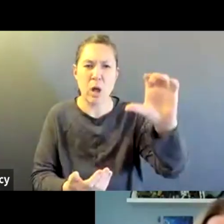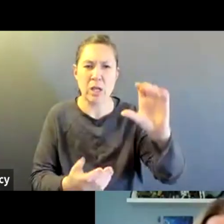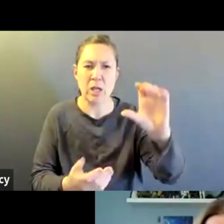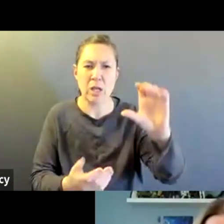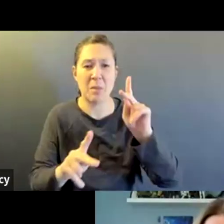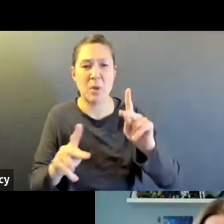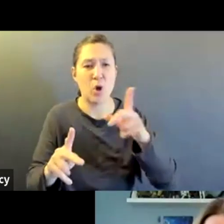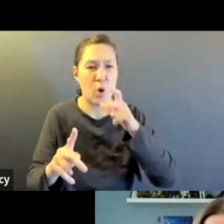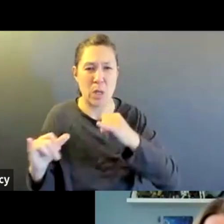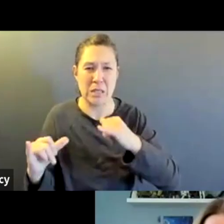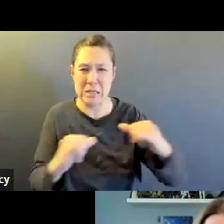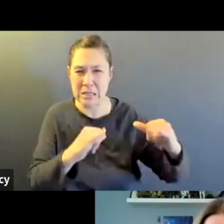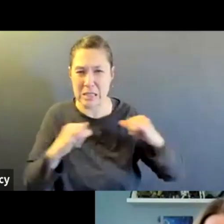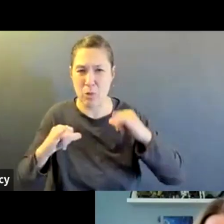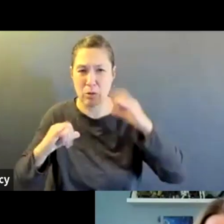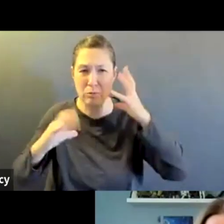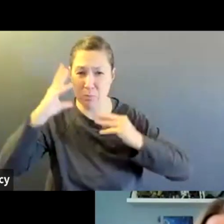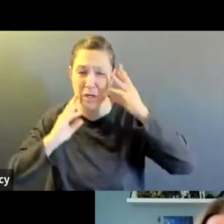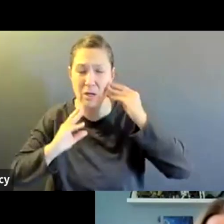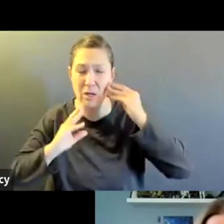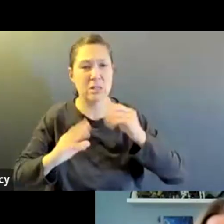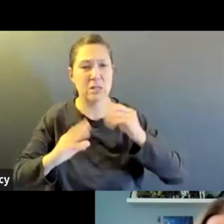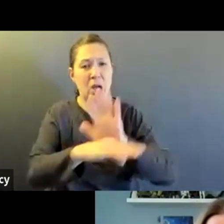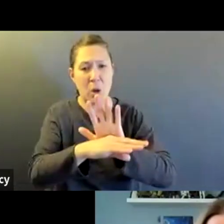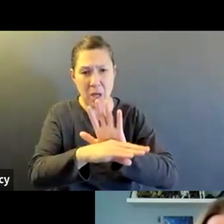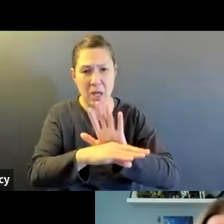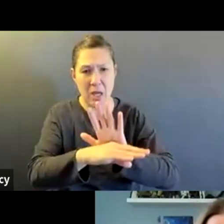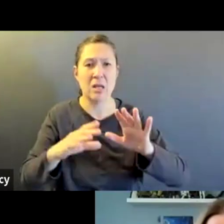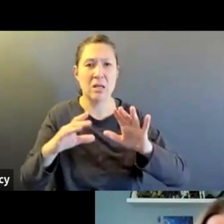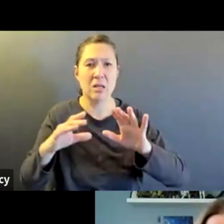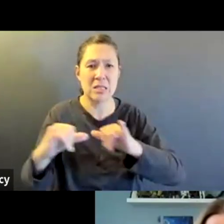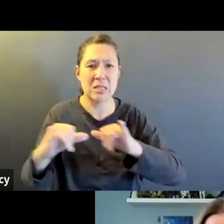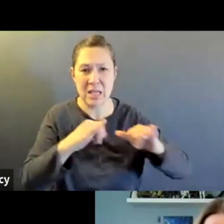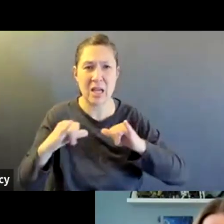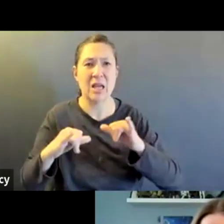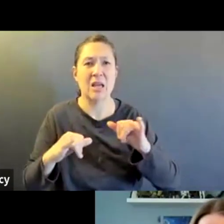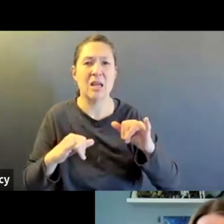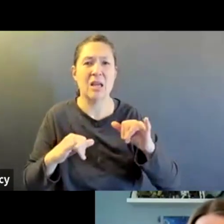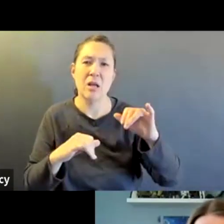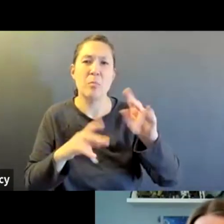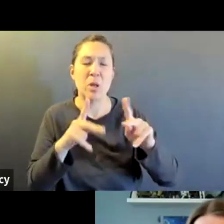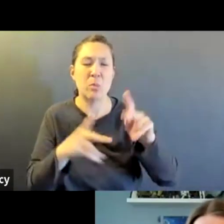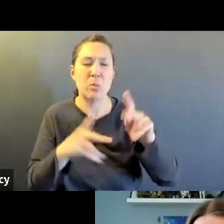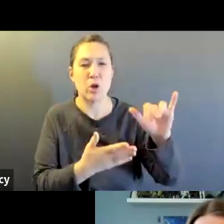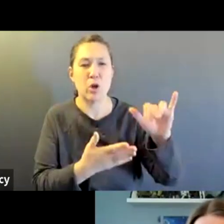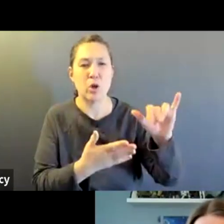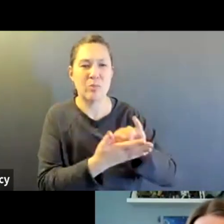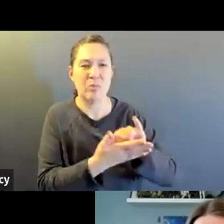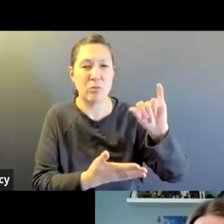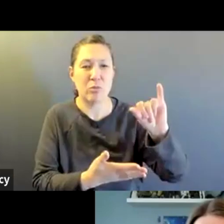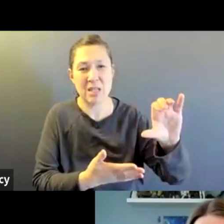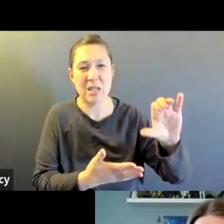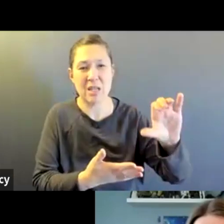all committed to the work that we keep doing. And so many people here, both at the New York City Arts and Education Roundtable and at our individual